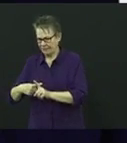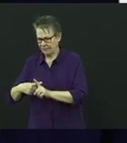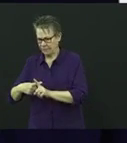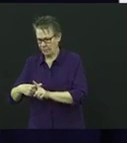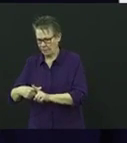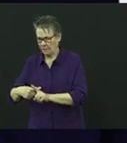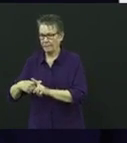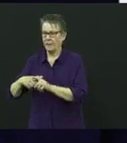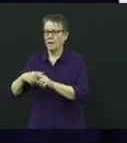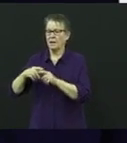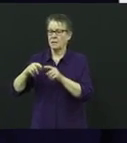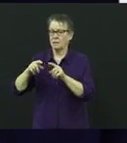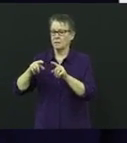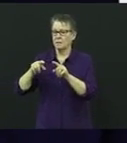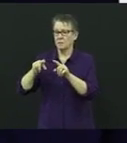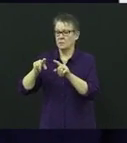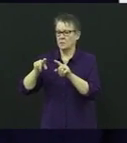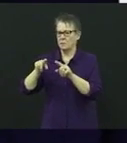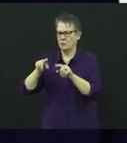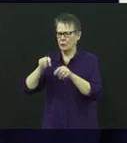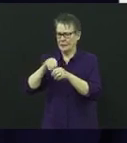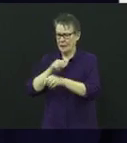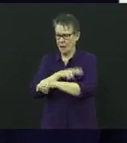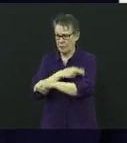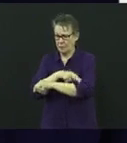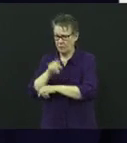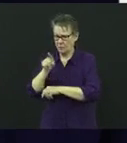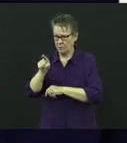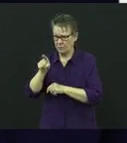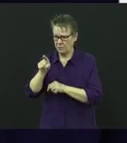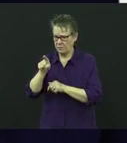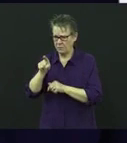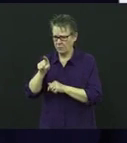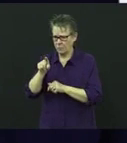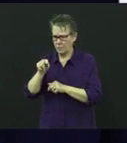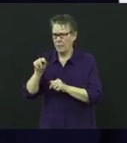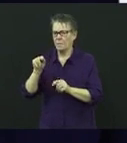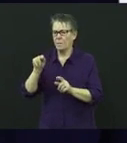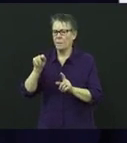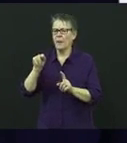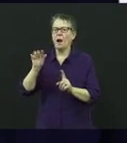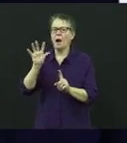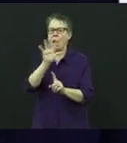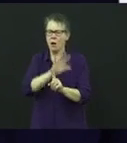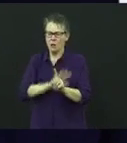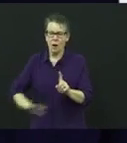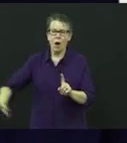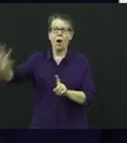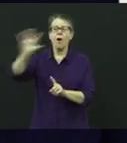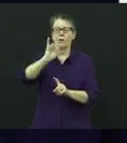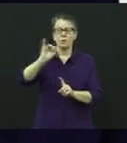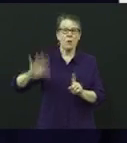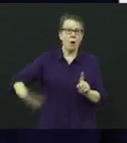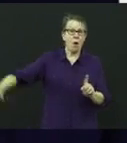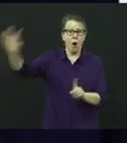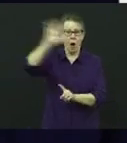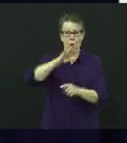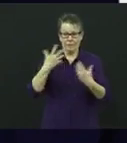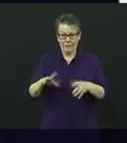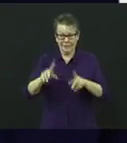say that these are mostly symptomatic patients, which means that the symptoms of